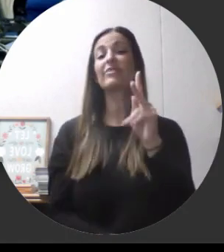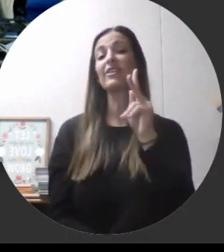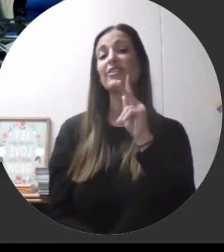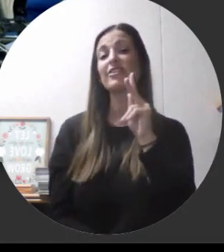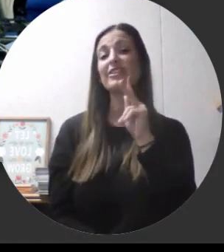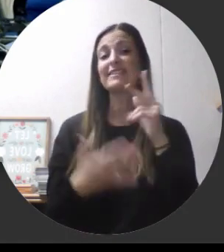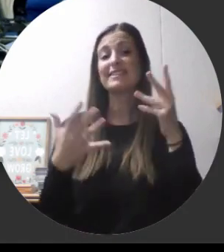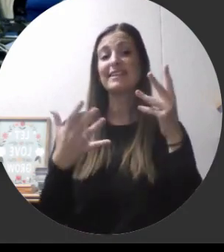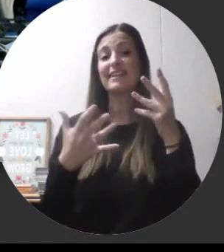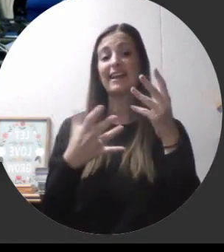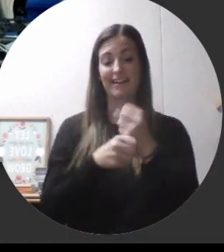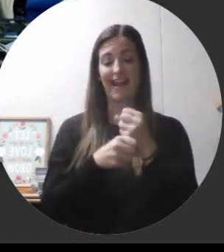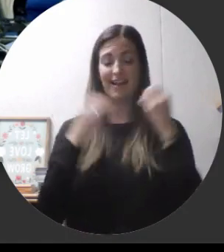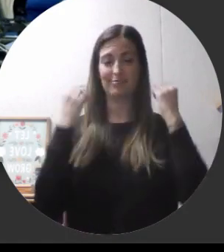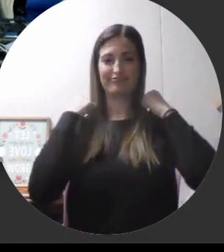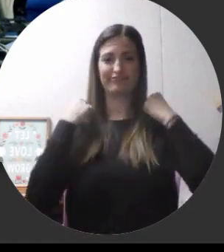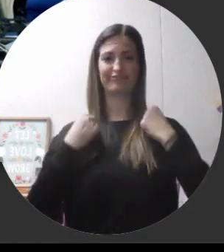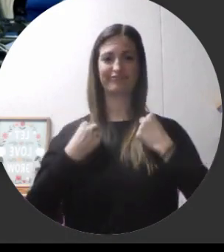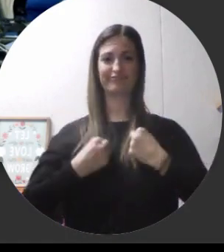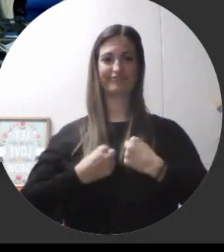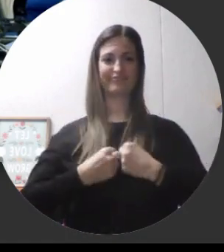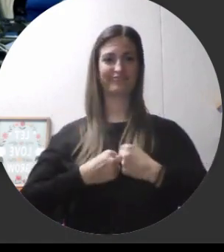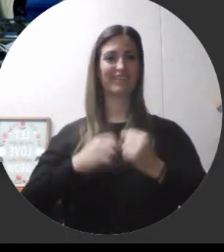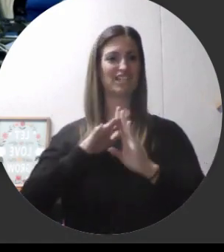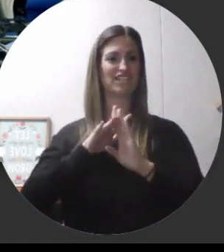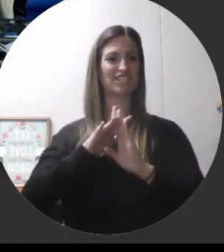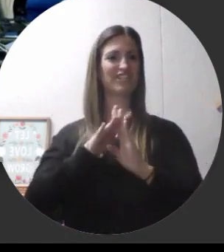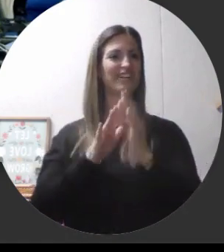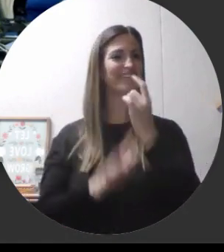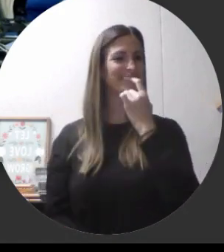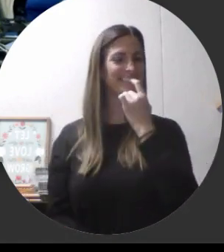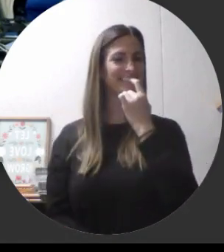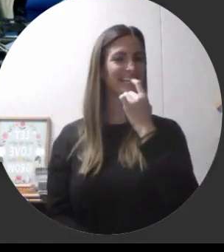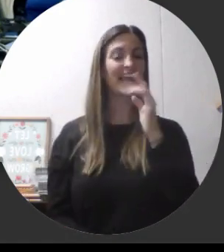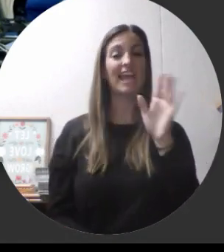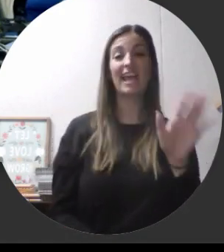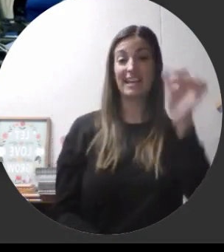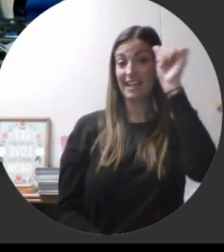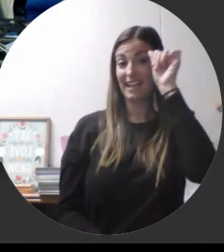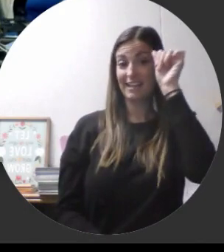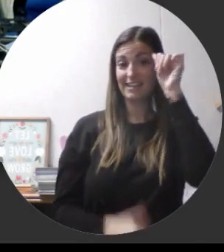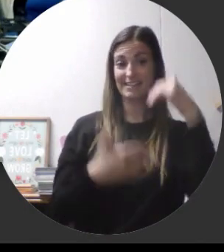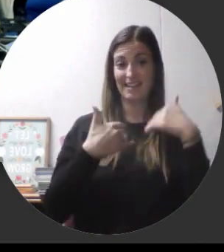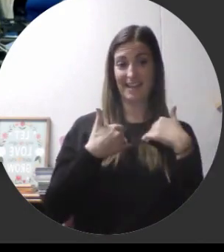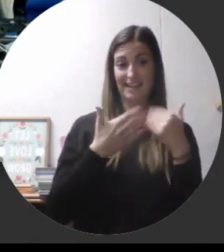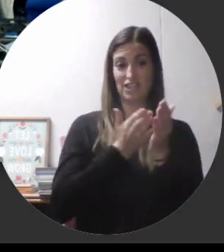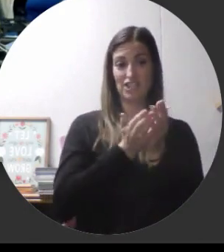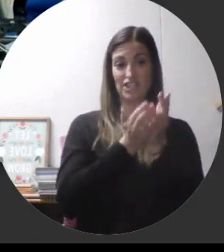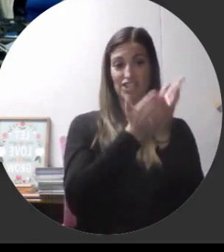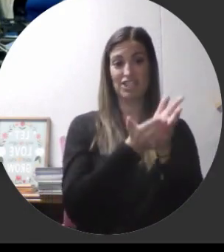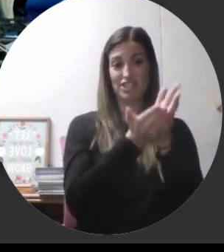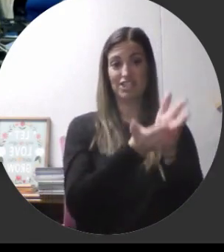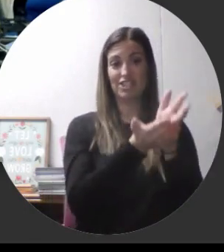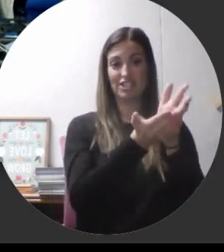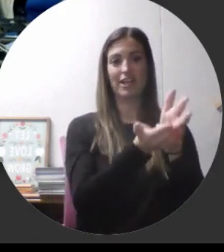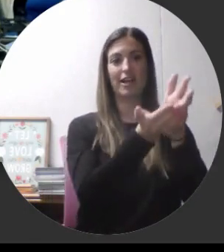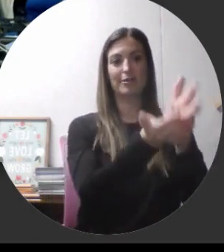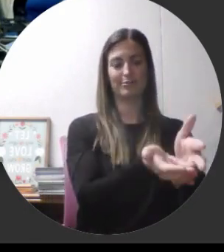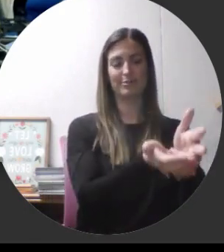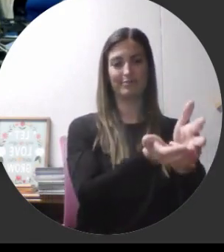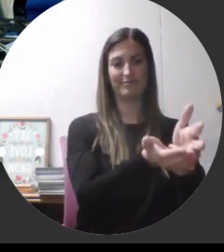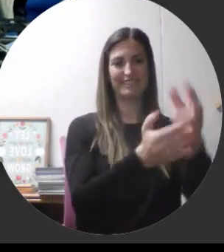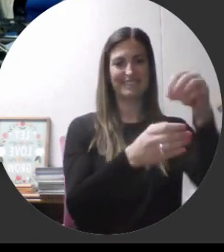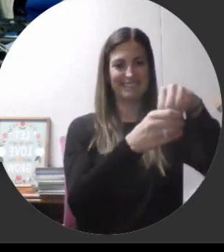out of shark teeth. And for Angus, a four-masted ship with a full spread of canvas sailing eternally within its